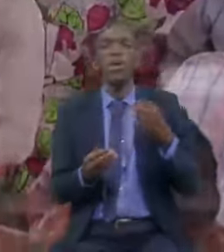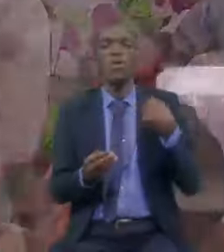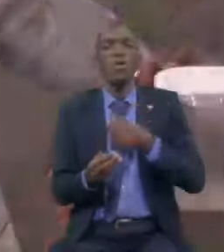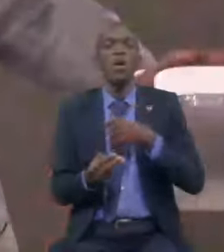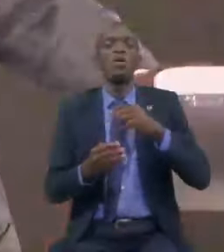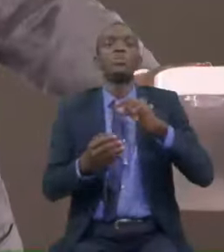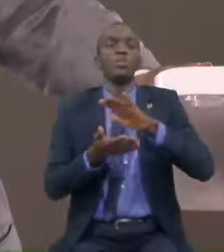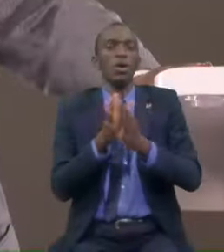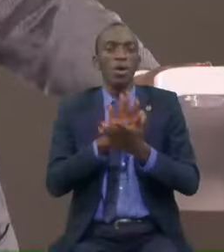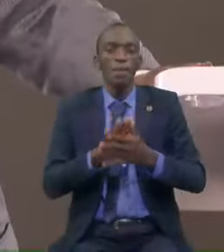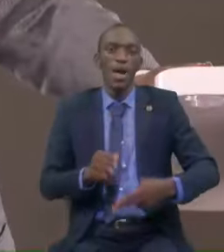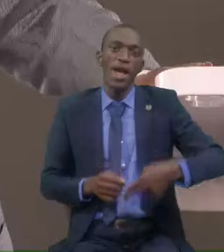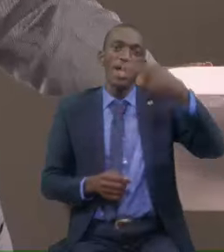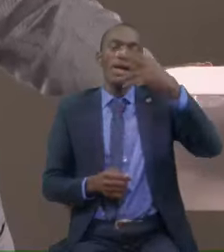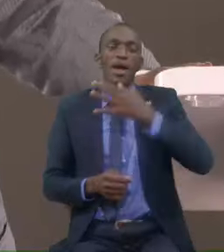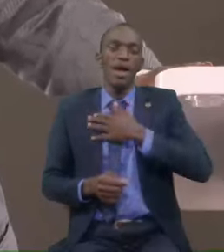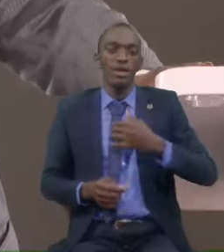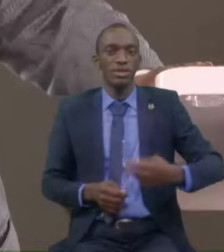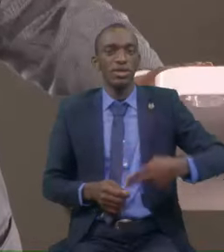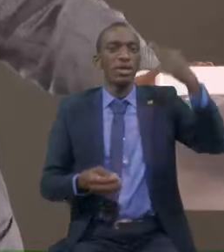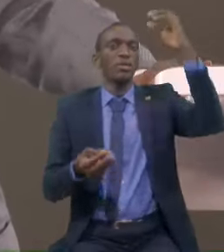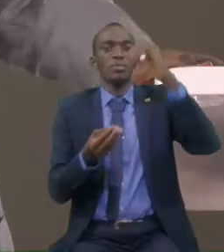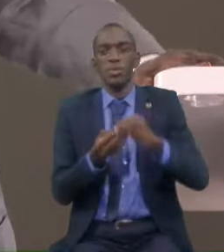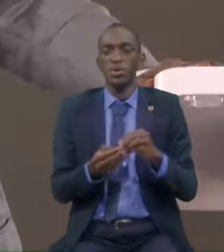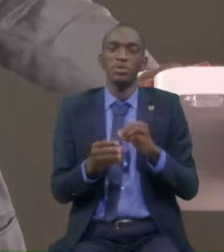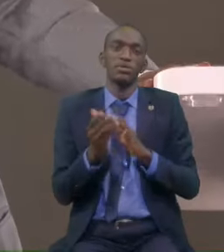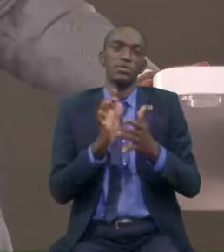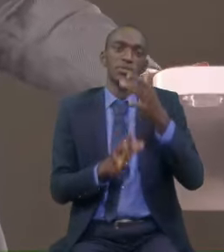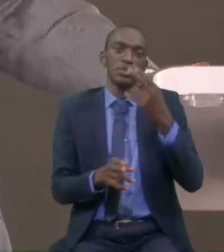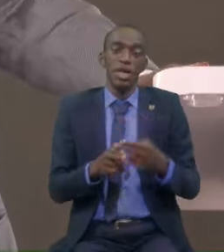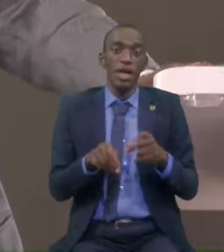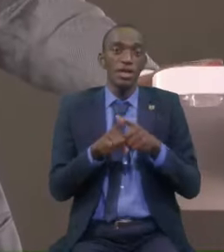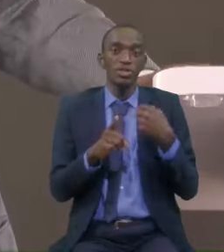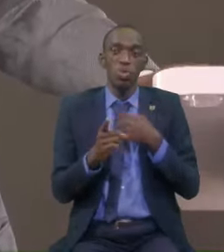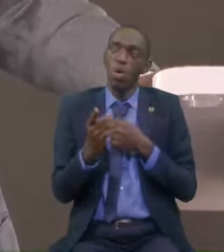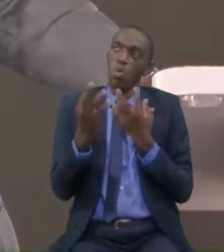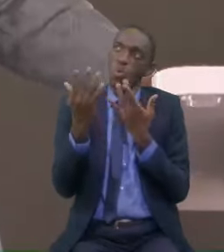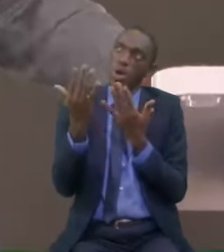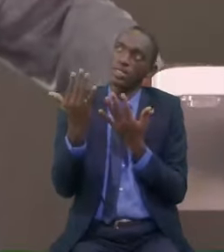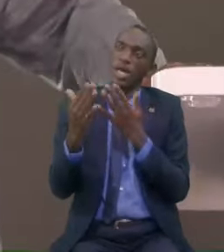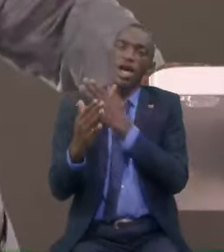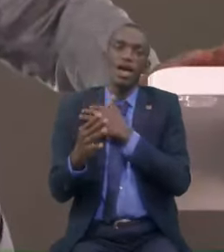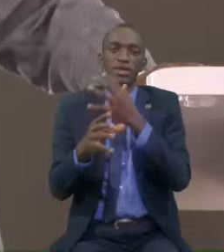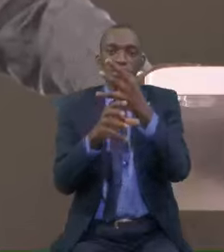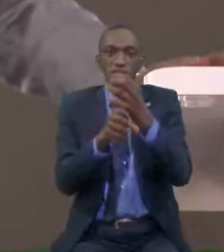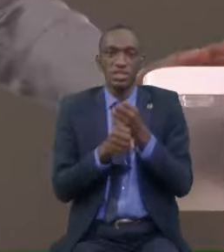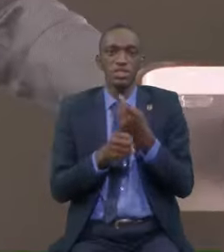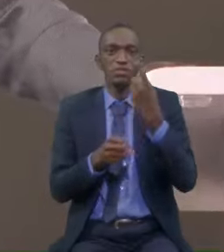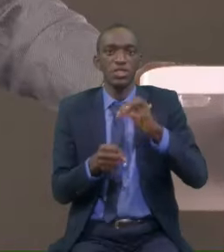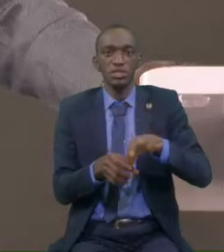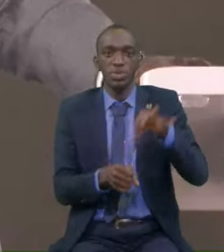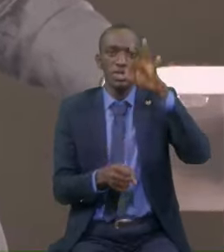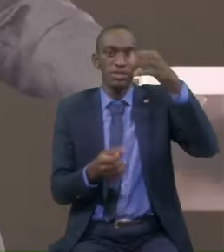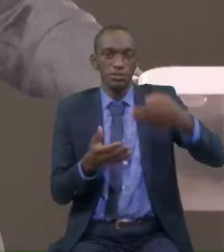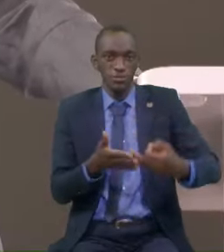Amen. As we wait and receive the Spirit afresh more than